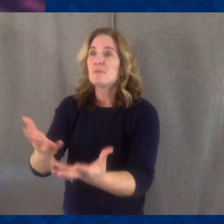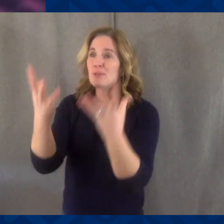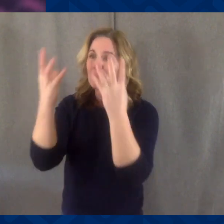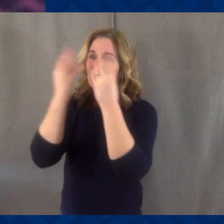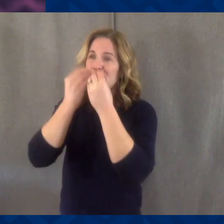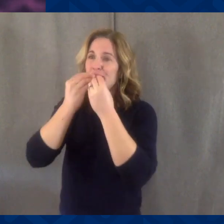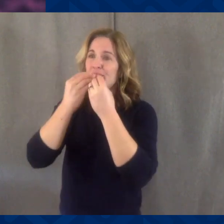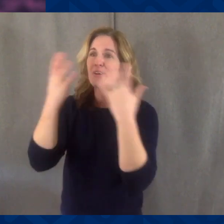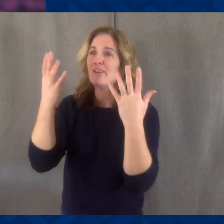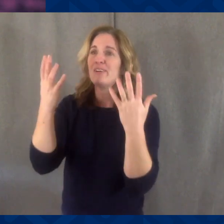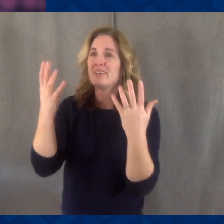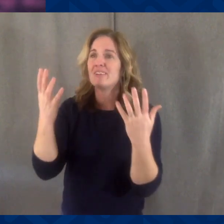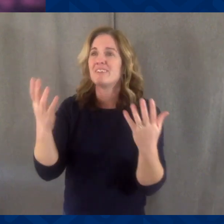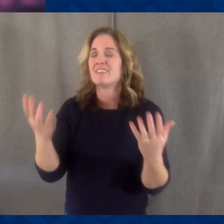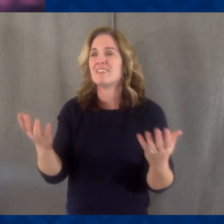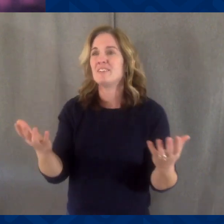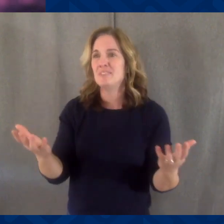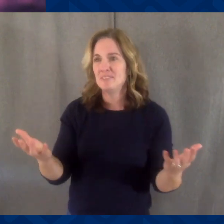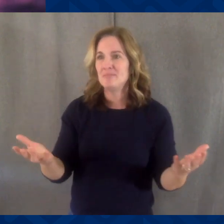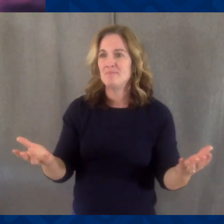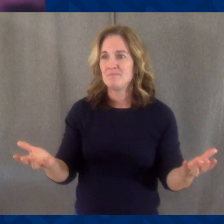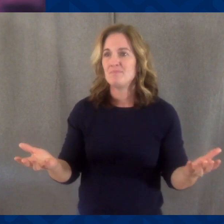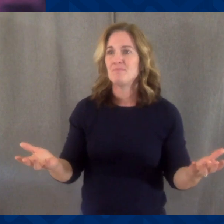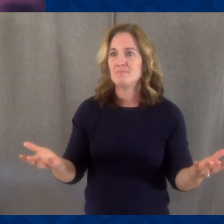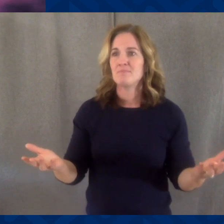You're beautiful.